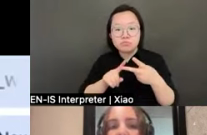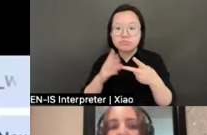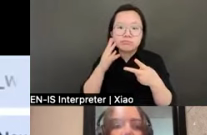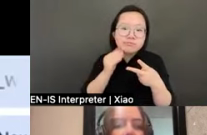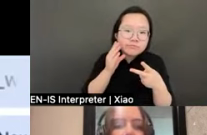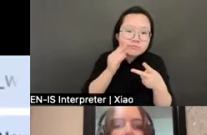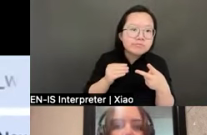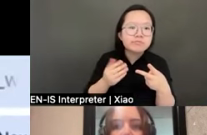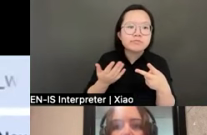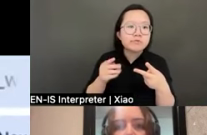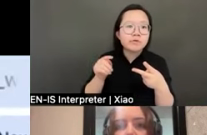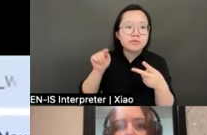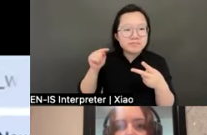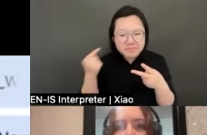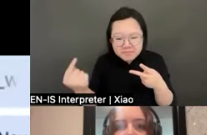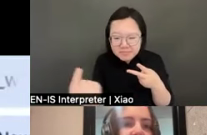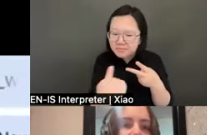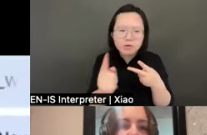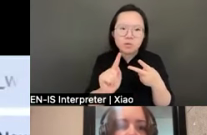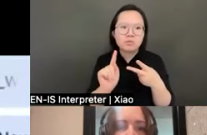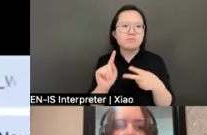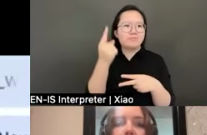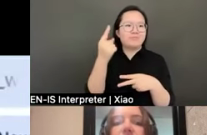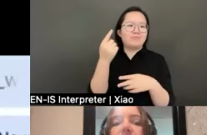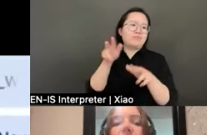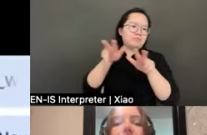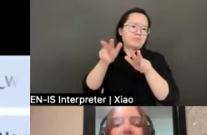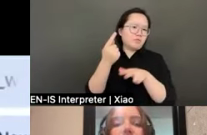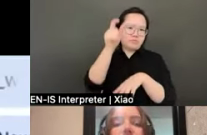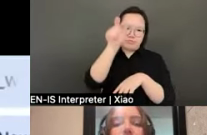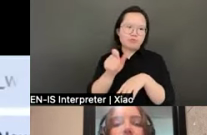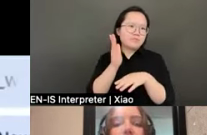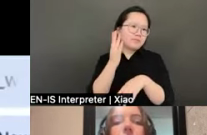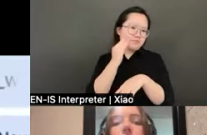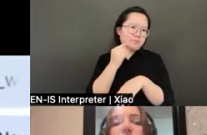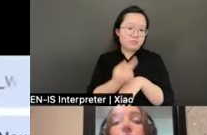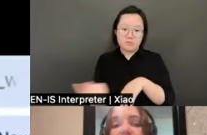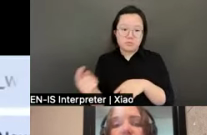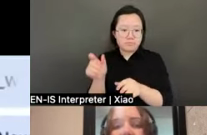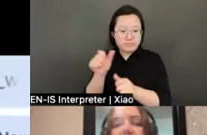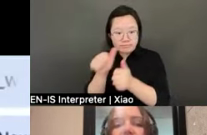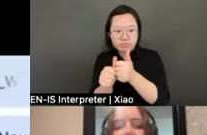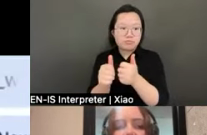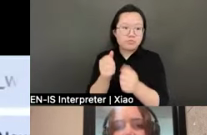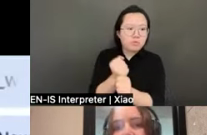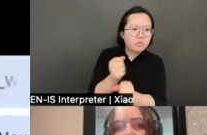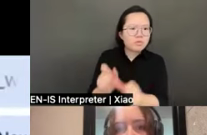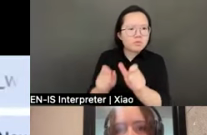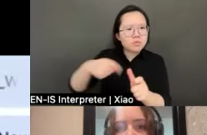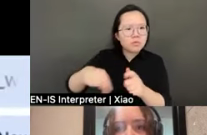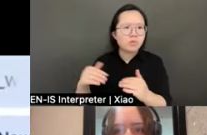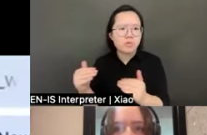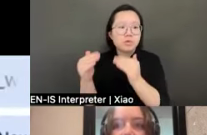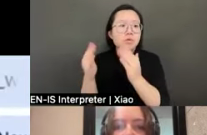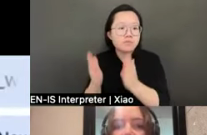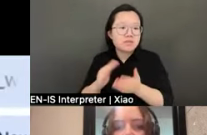or other requirements. but we do want to see that your organization does